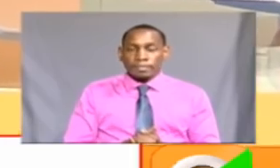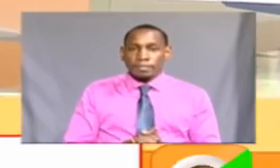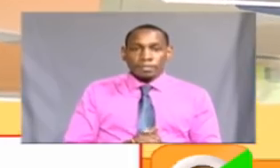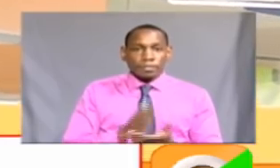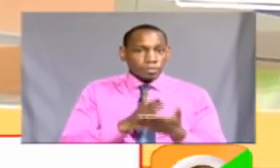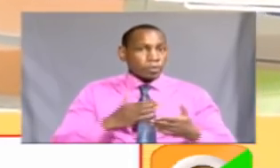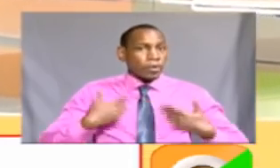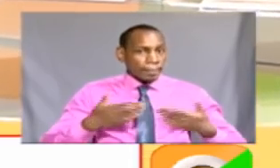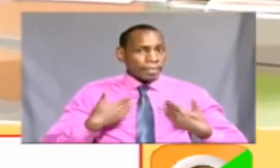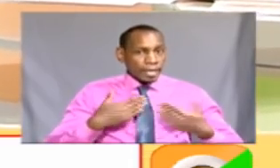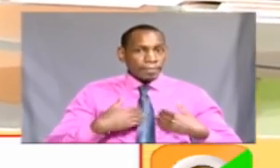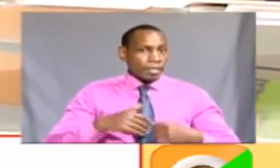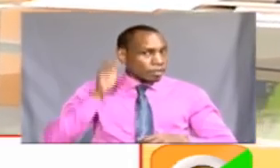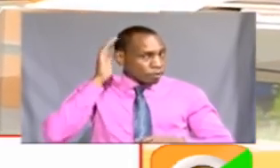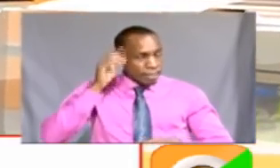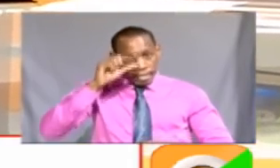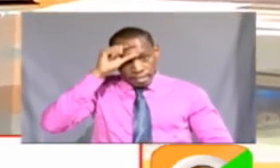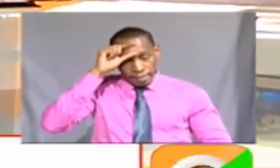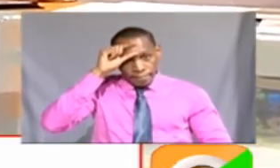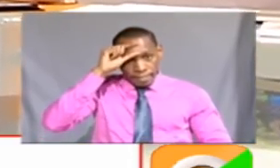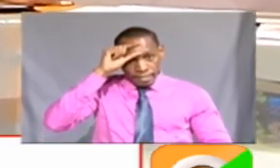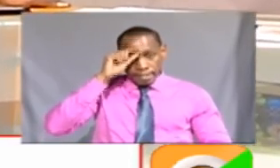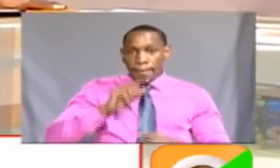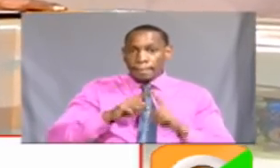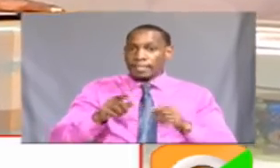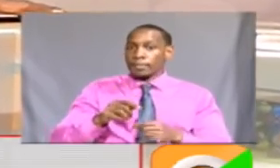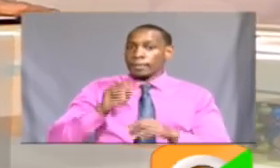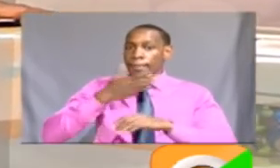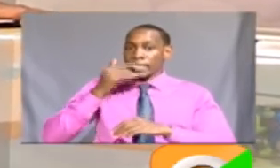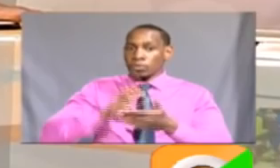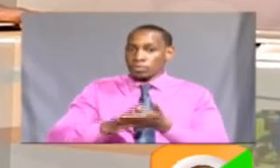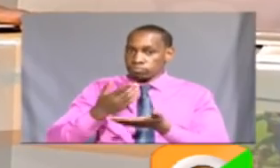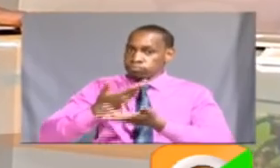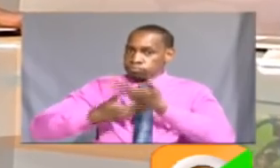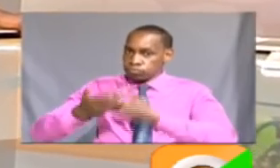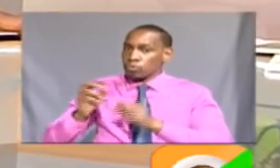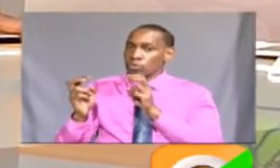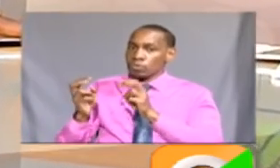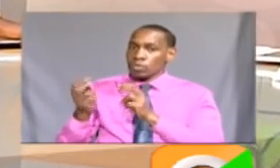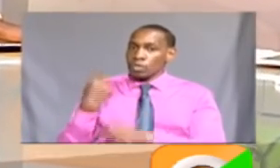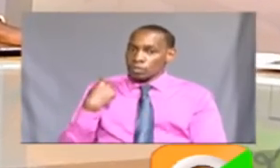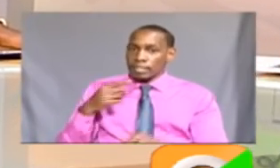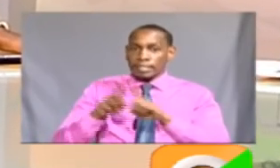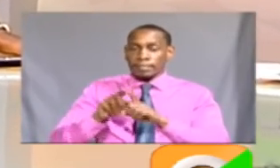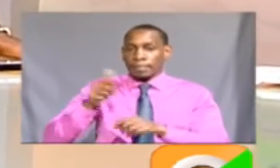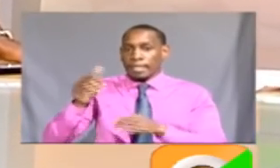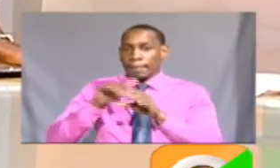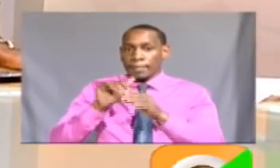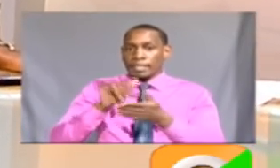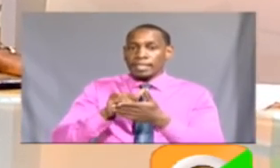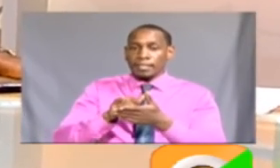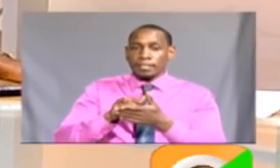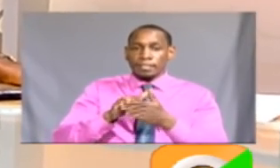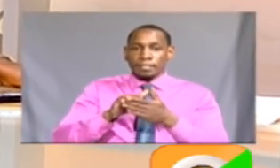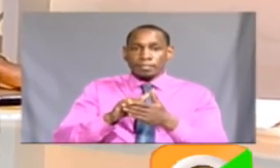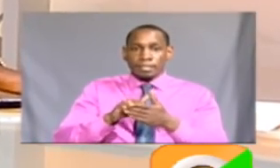they are happy to comply with the government. Would have been nice to have sat down and be consulted, and that some of the members are